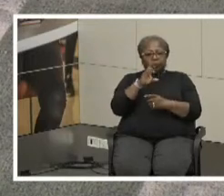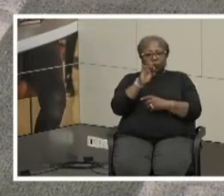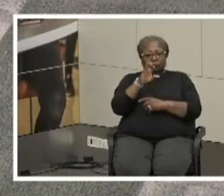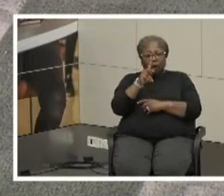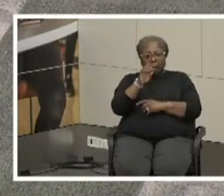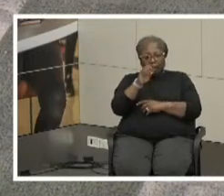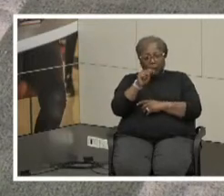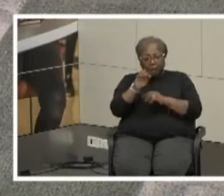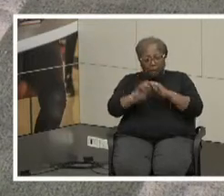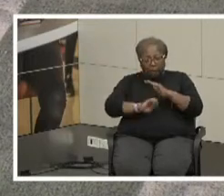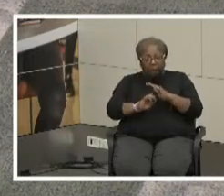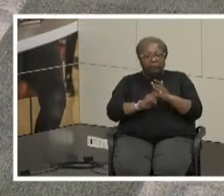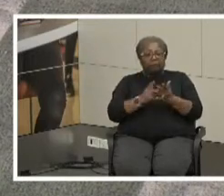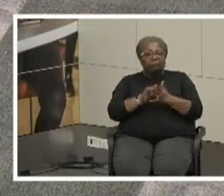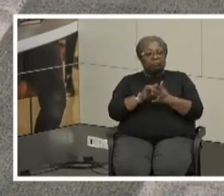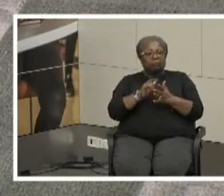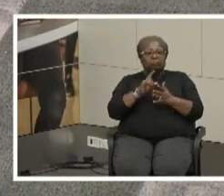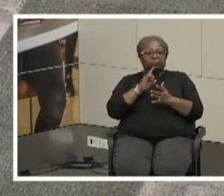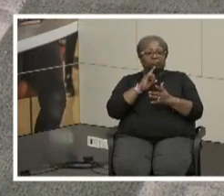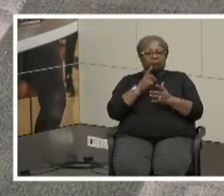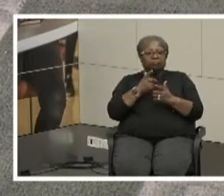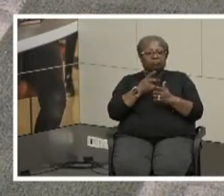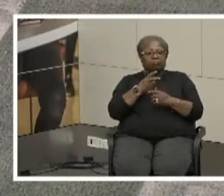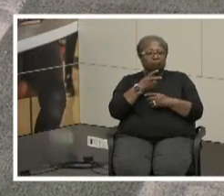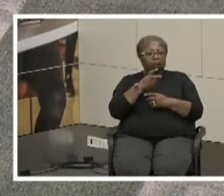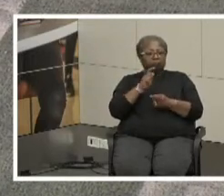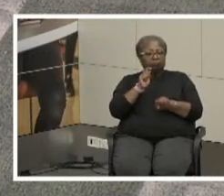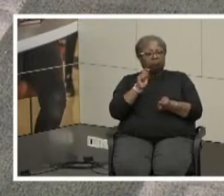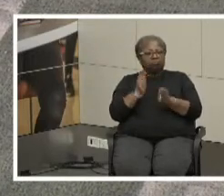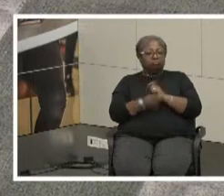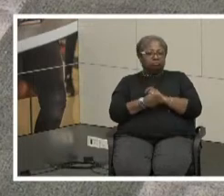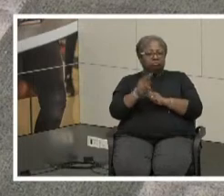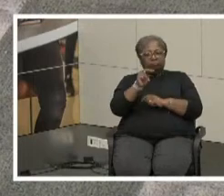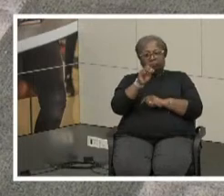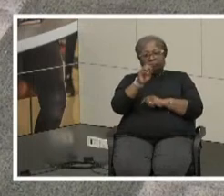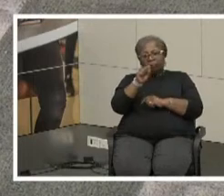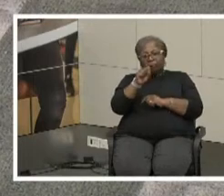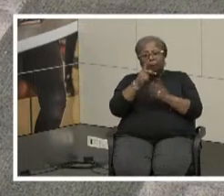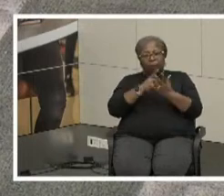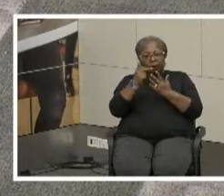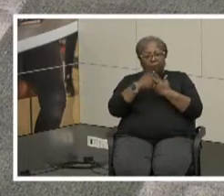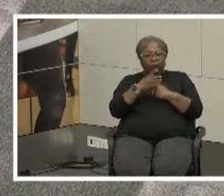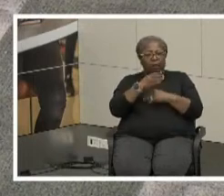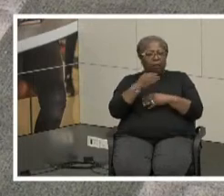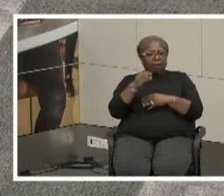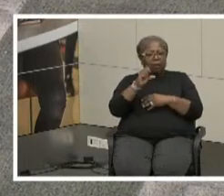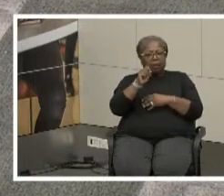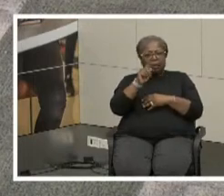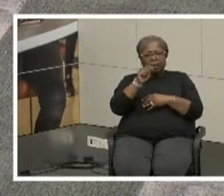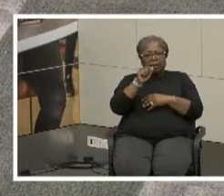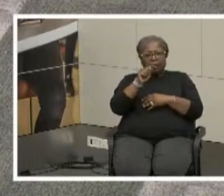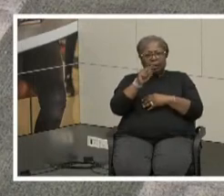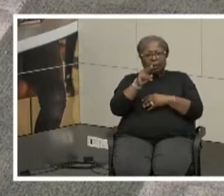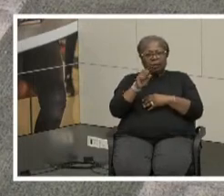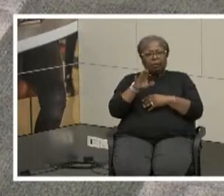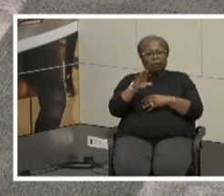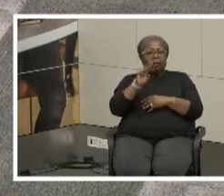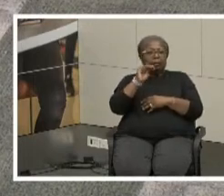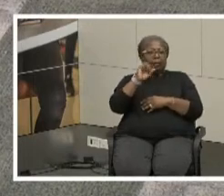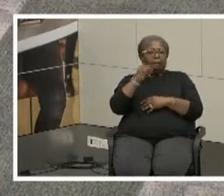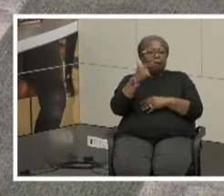Elementary uh its POS potential transition into the NES program and the status of its magnet